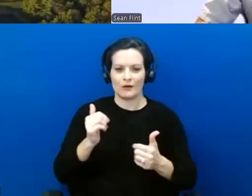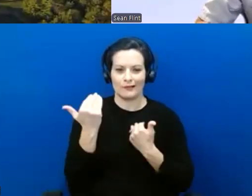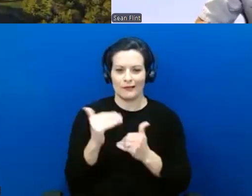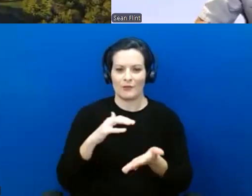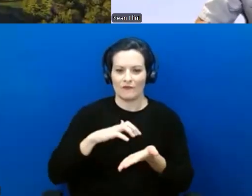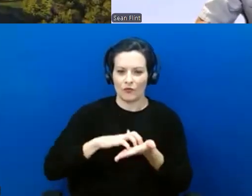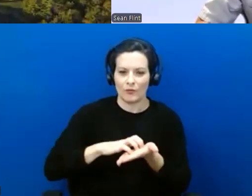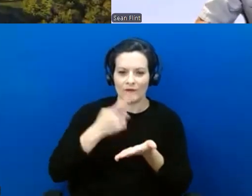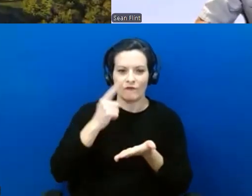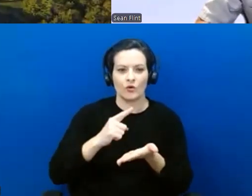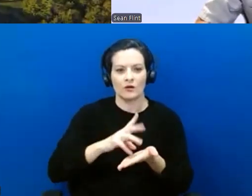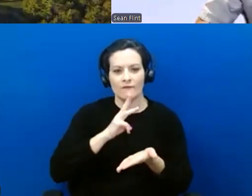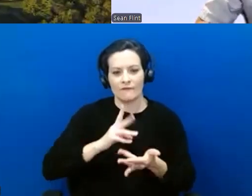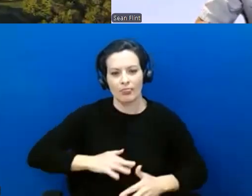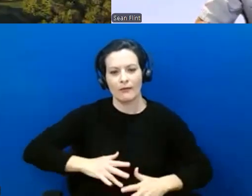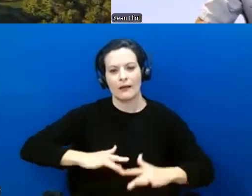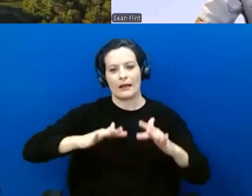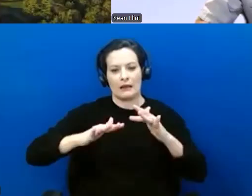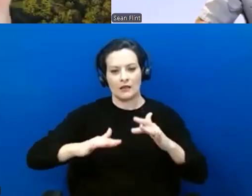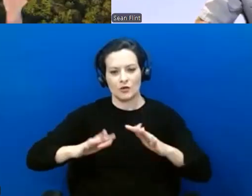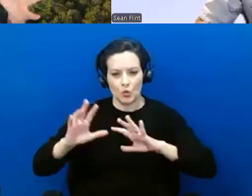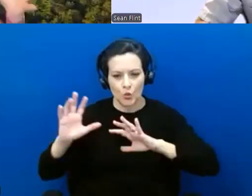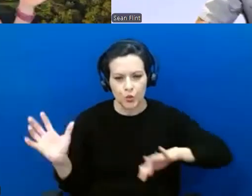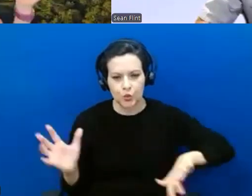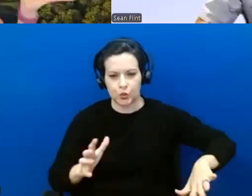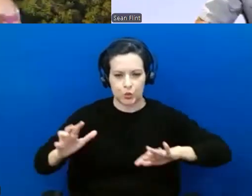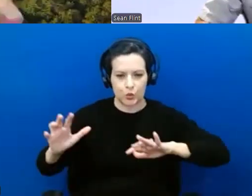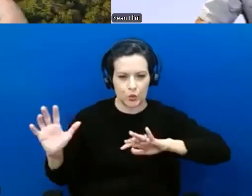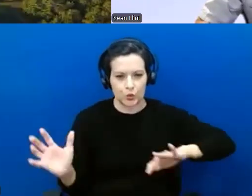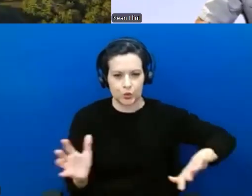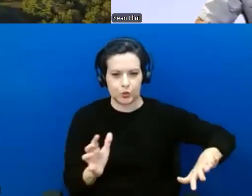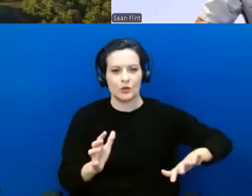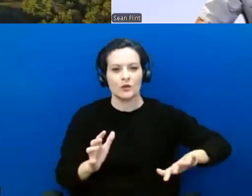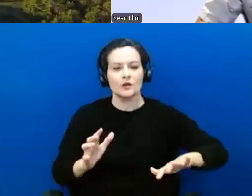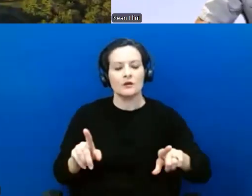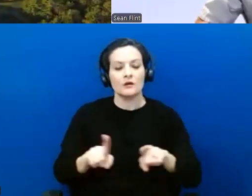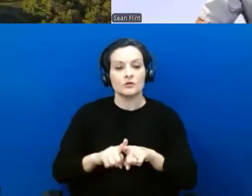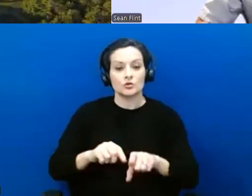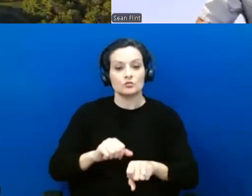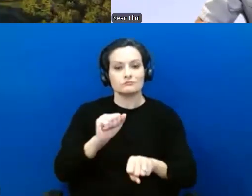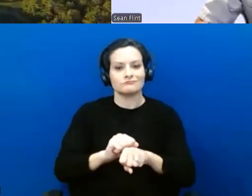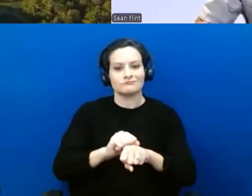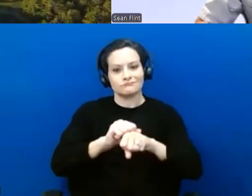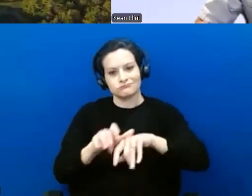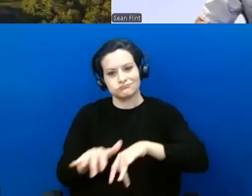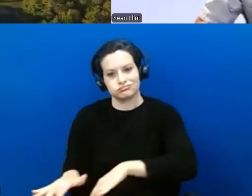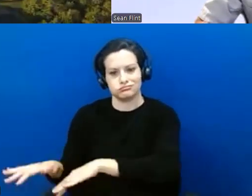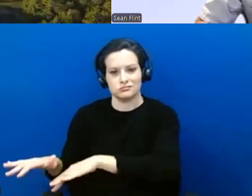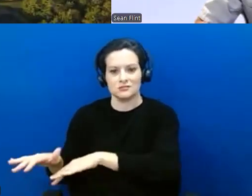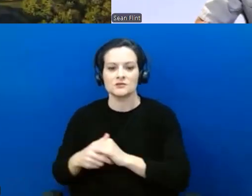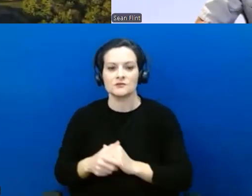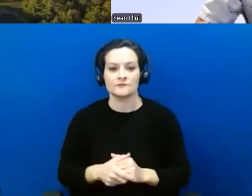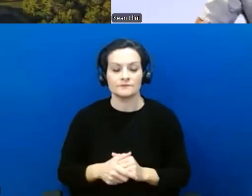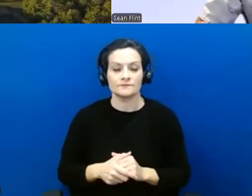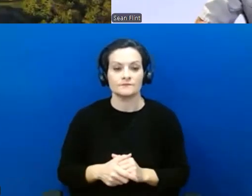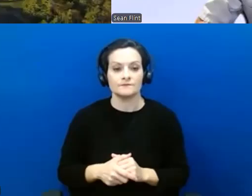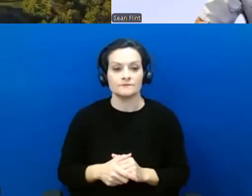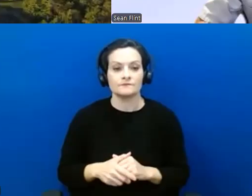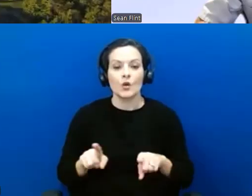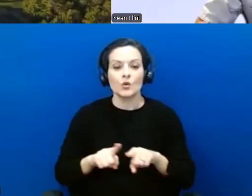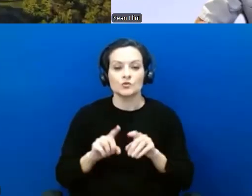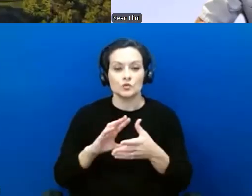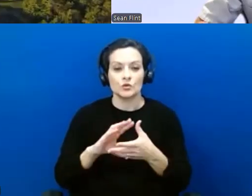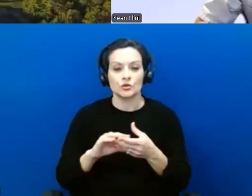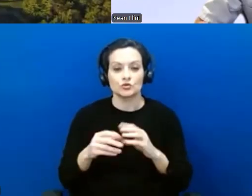flooding and extreme winds and even geological failures. And then another story about a group